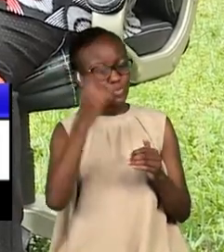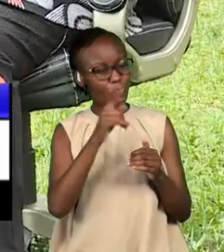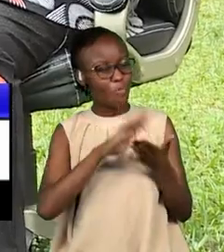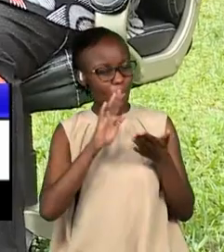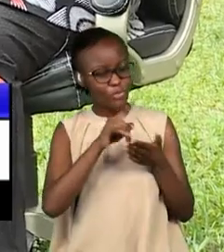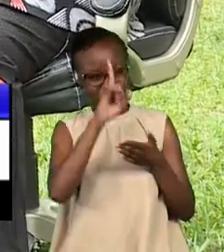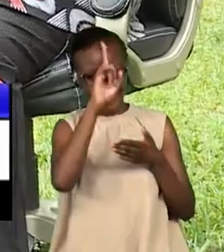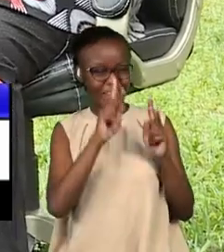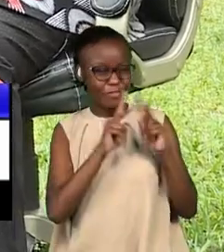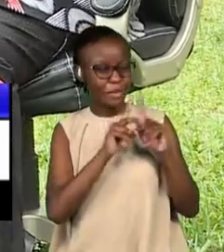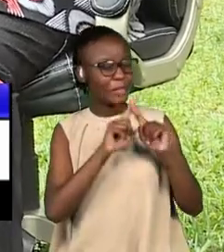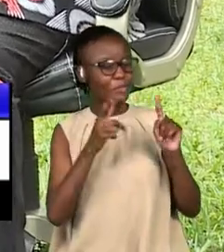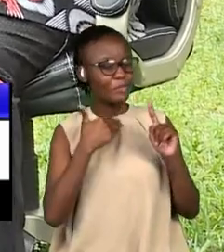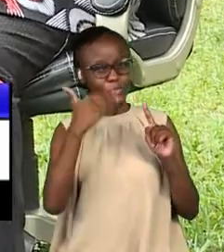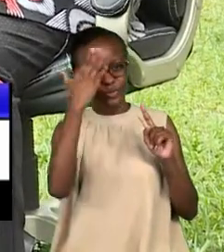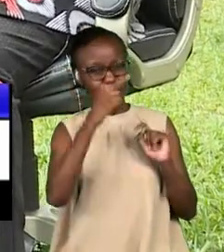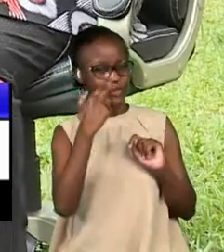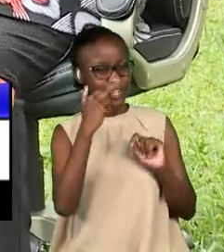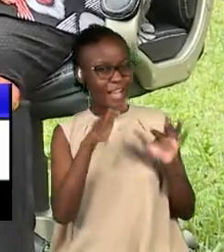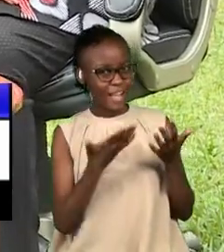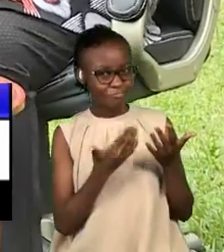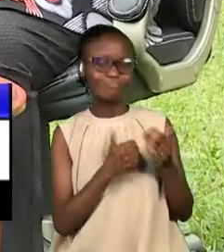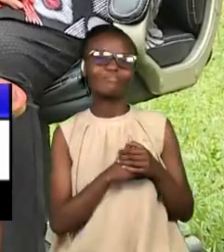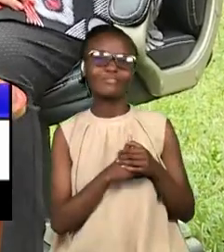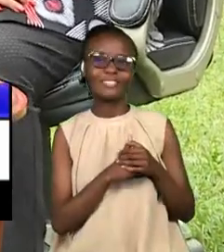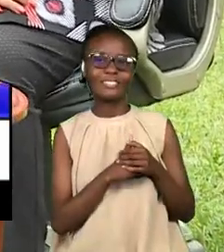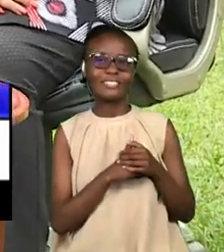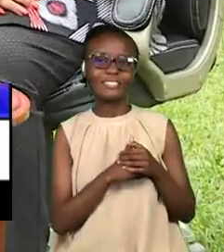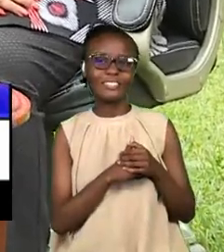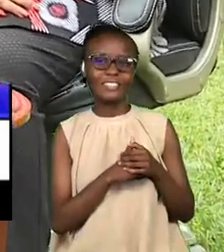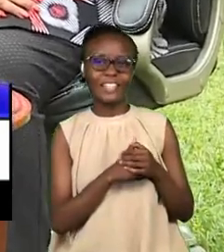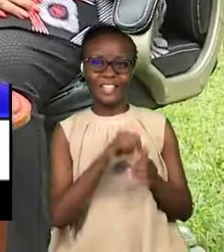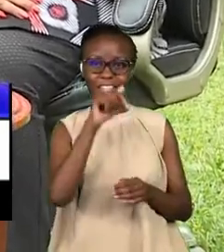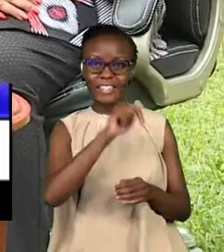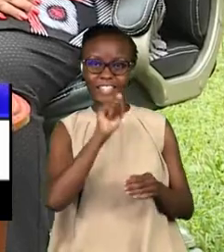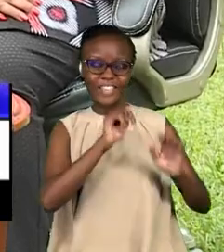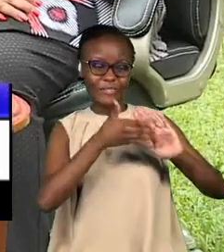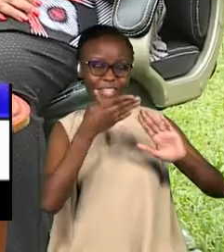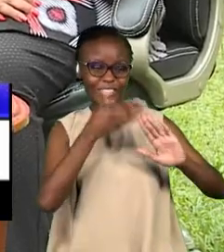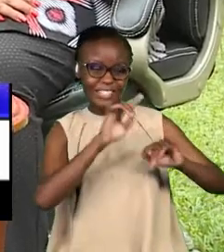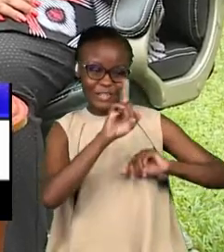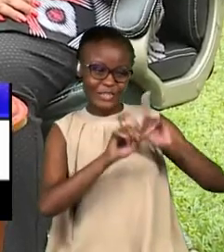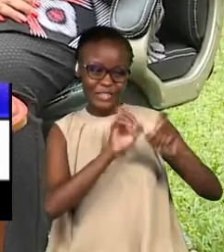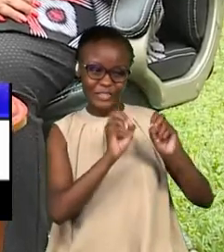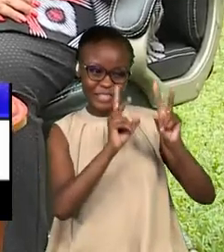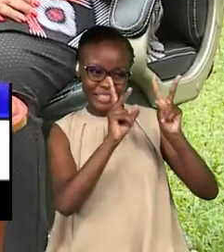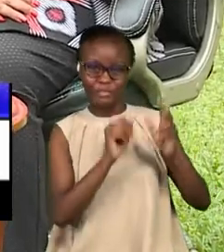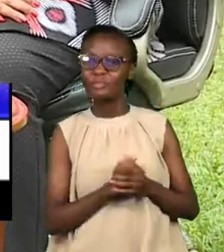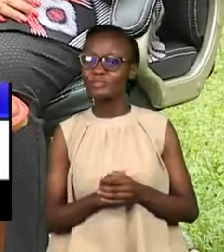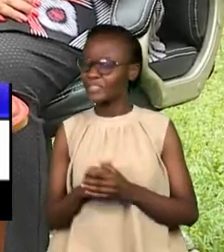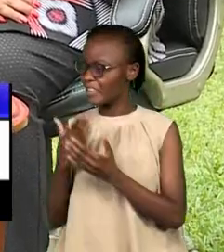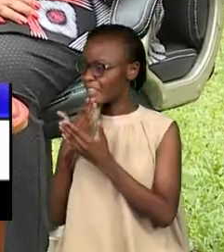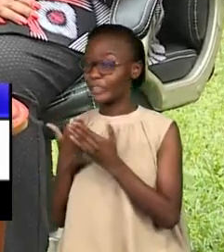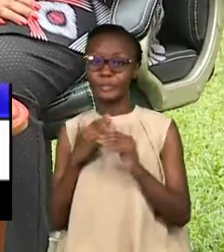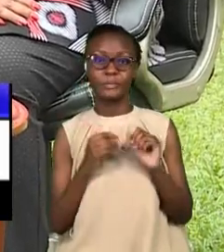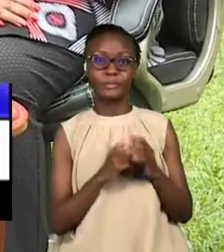CEO. What does she do out of the office? Yes. Dr. Ngahu, this is quick fire. Thank you. Dr.